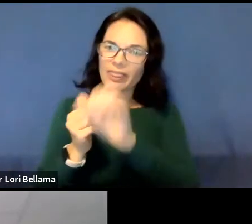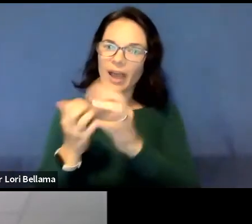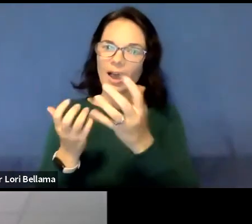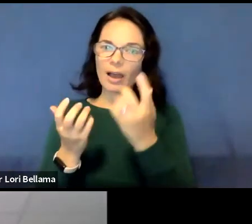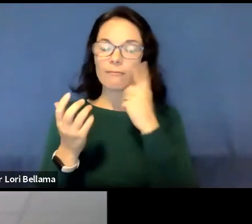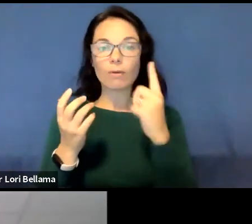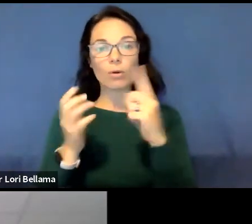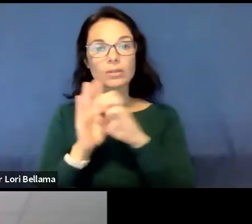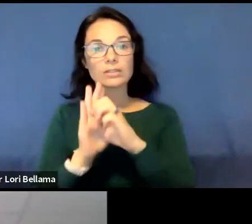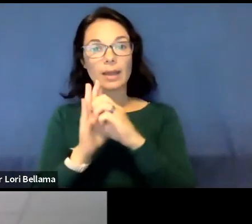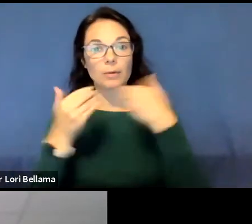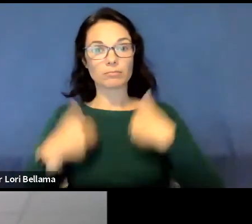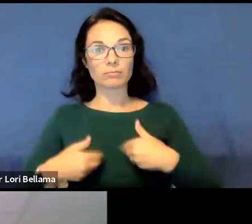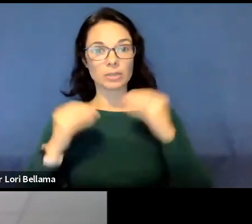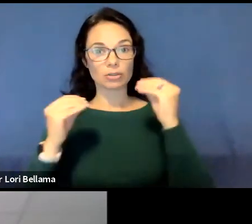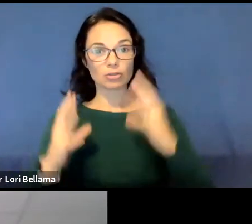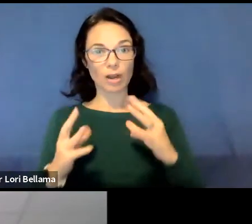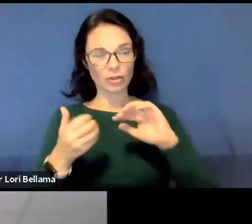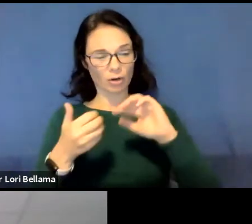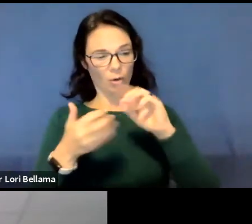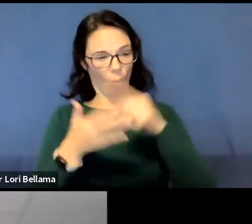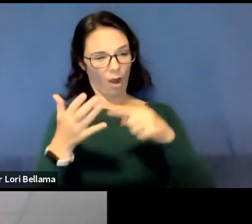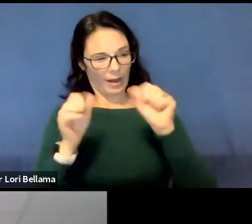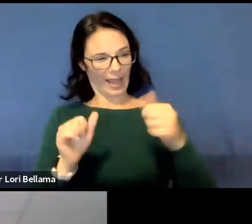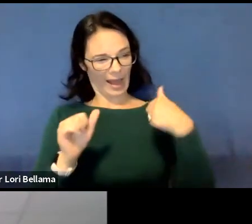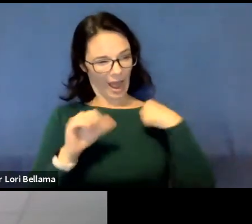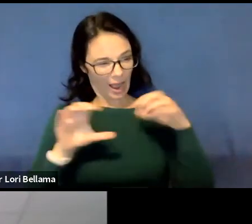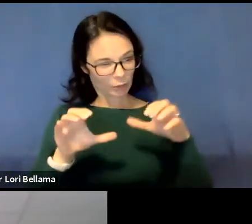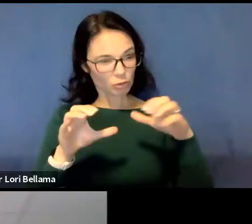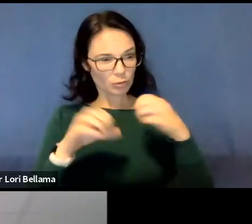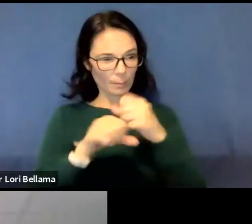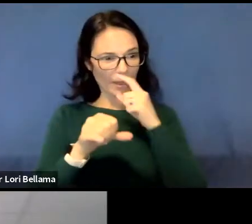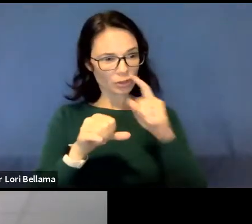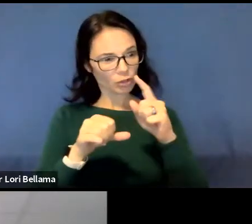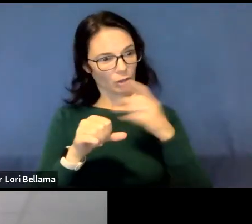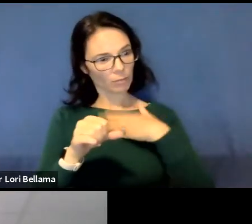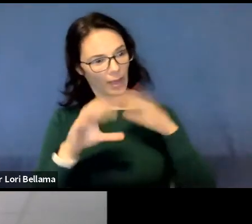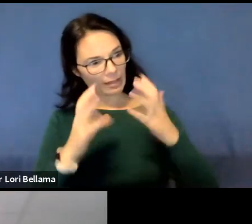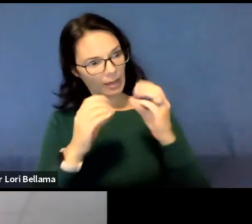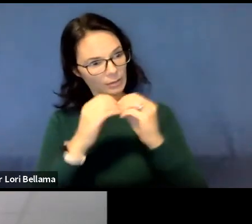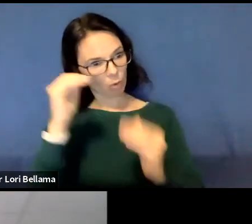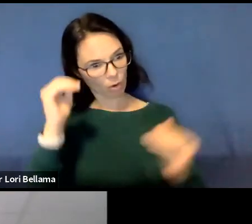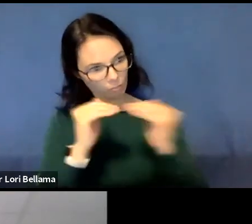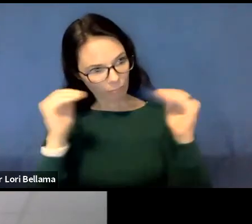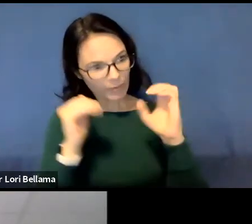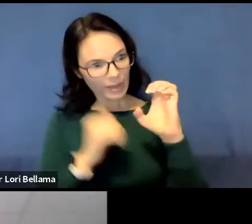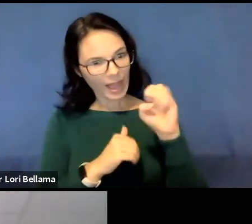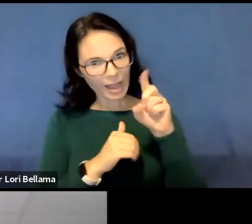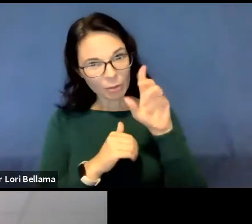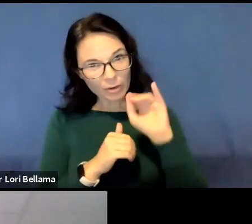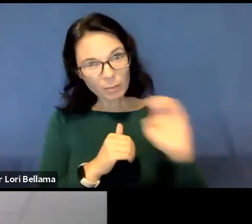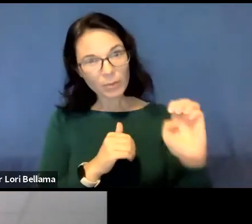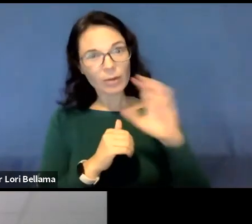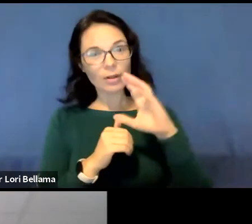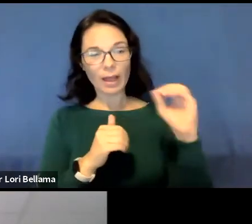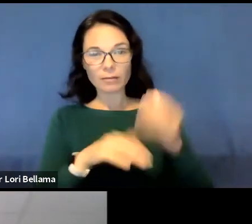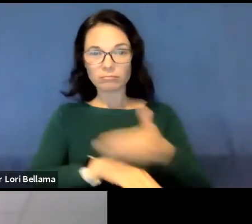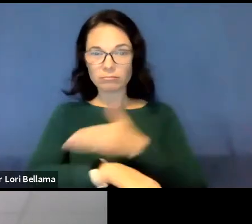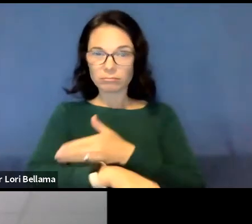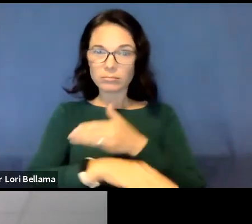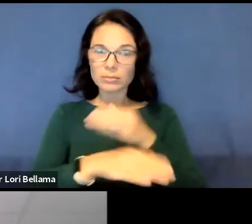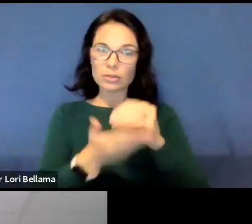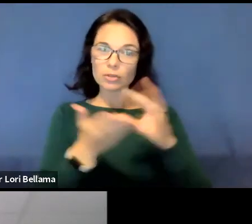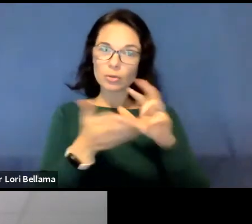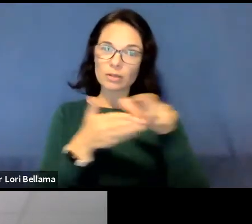more equitable for our students and to have different student outcomes? So all of us need to be engaging in this work on an individual level. And there was